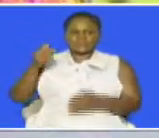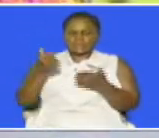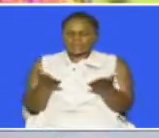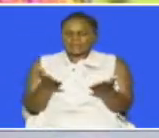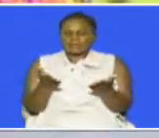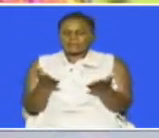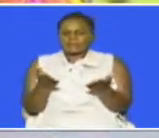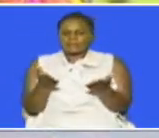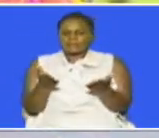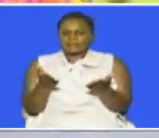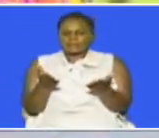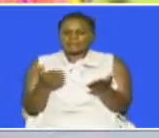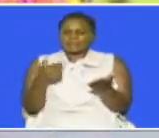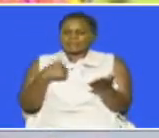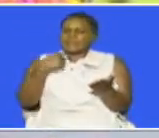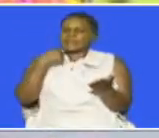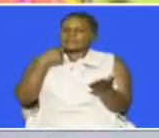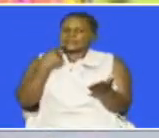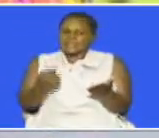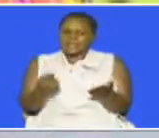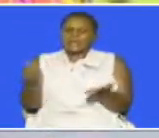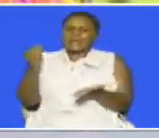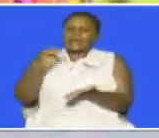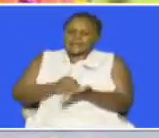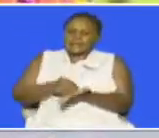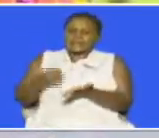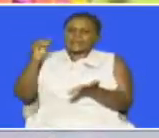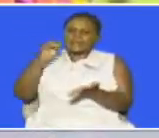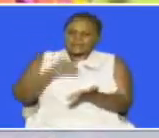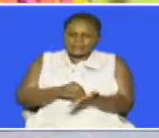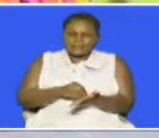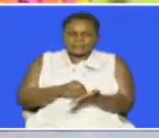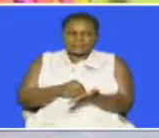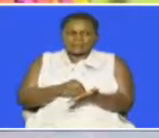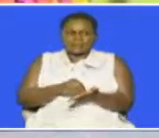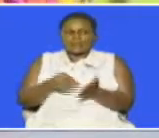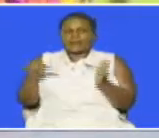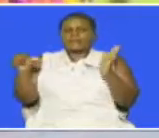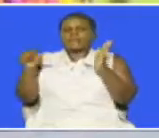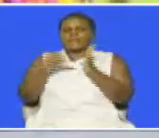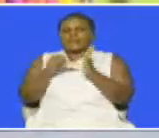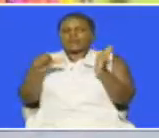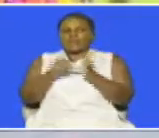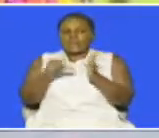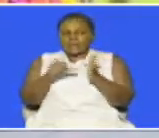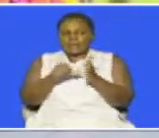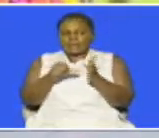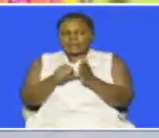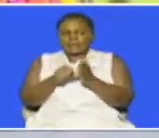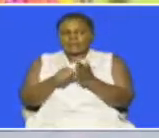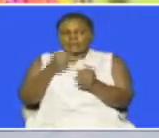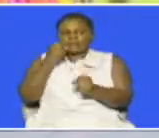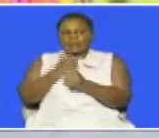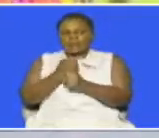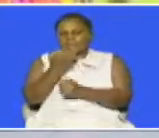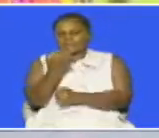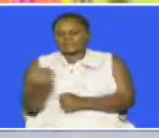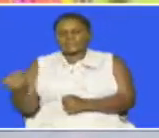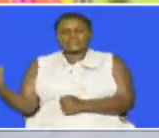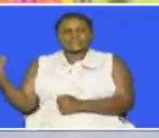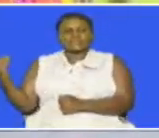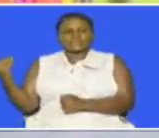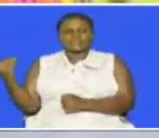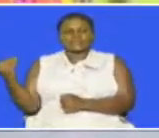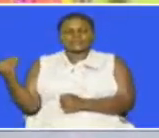areas. I've said this time and again that the recipients of these problems will be workers, children,